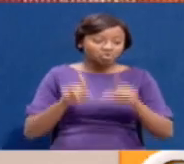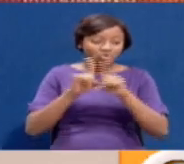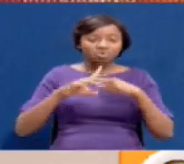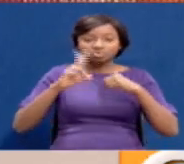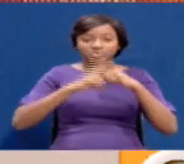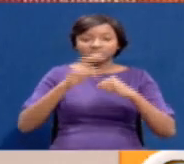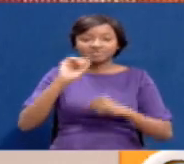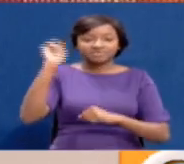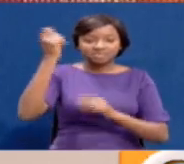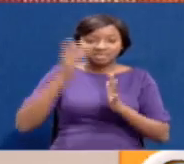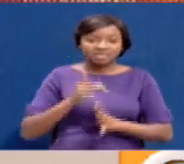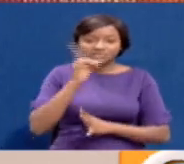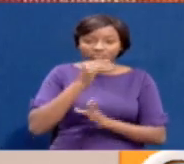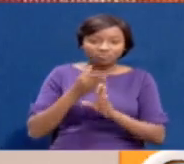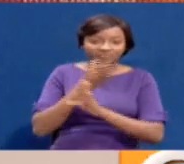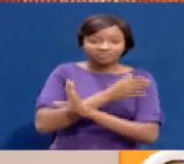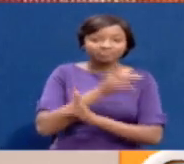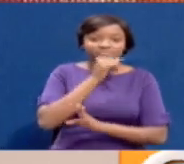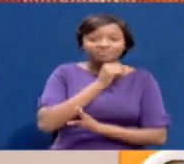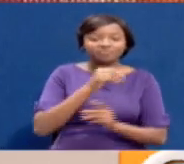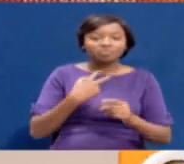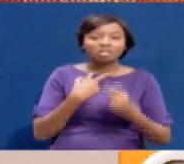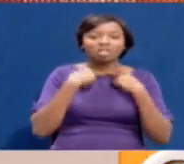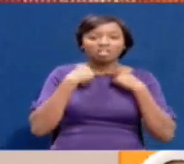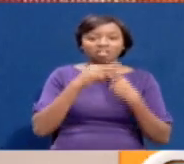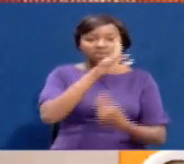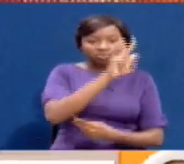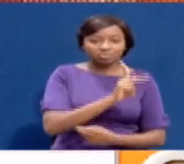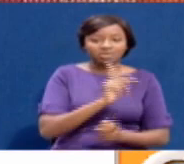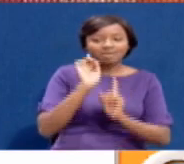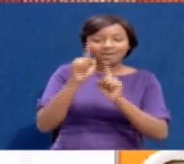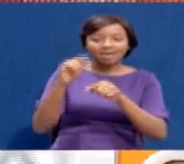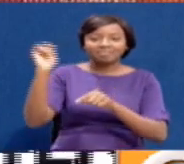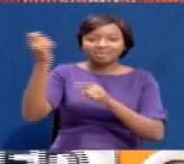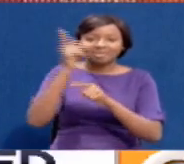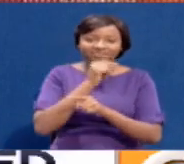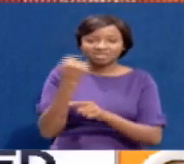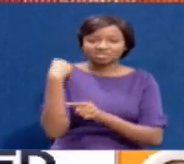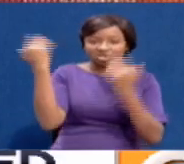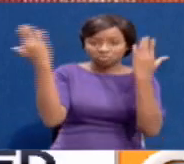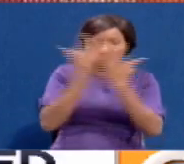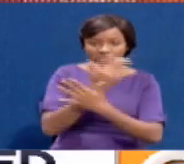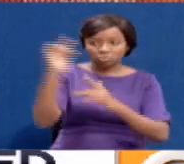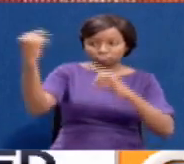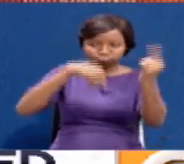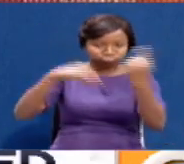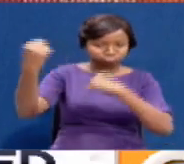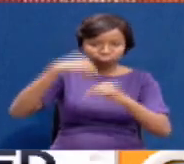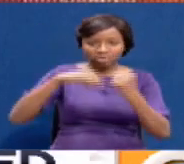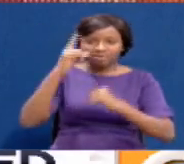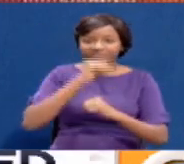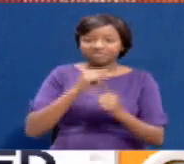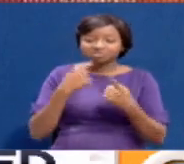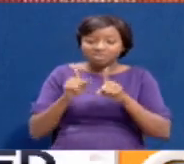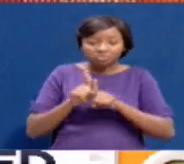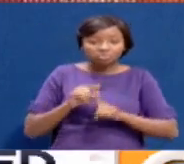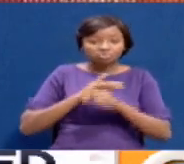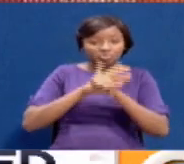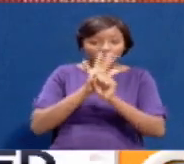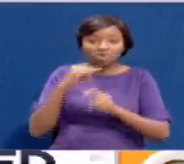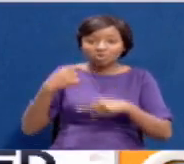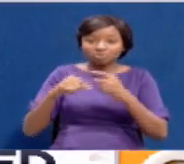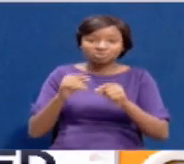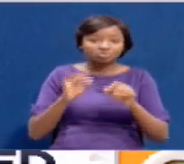At least 70 Kenyans who had been stranded in the United Kingdom returned home last night as the COVID-19 pandemic continues to ravage the